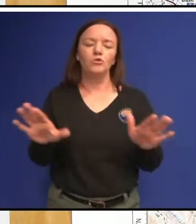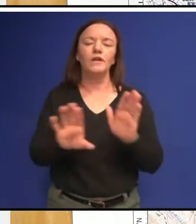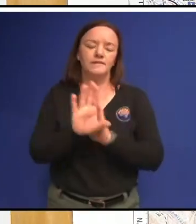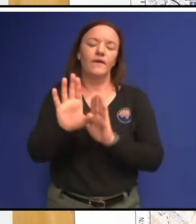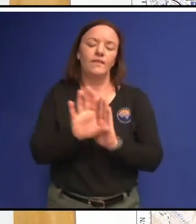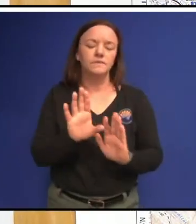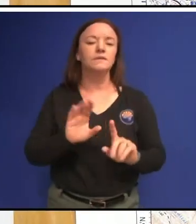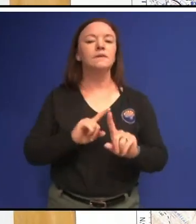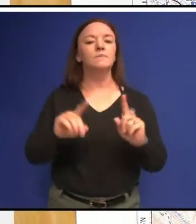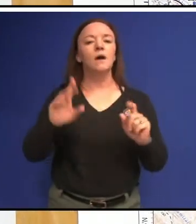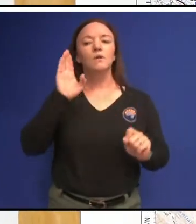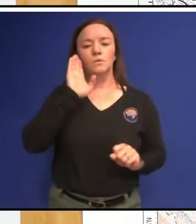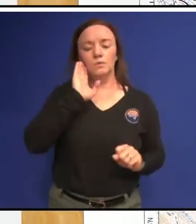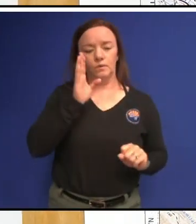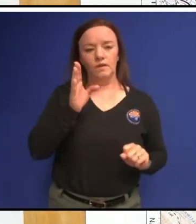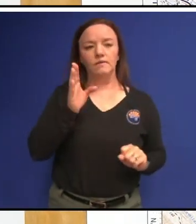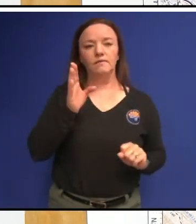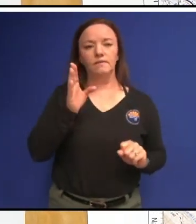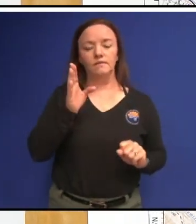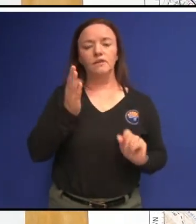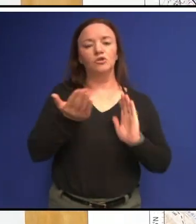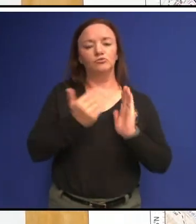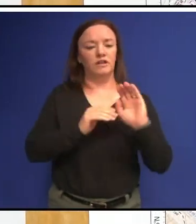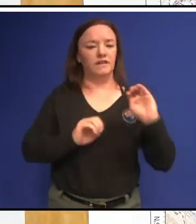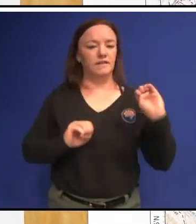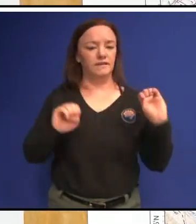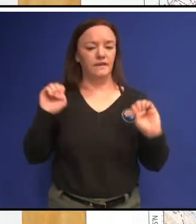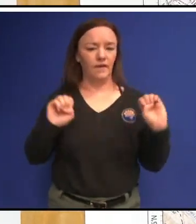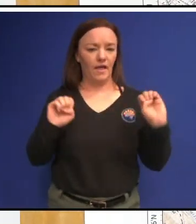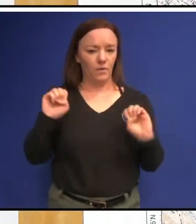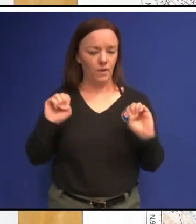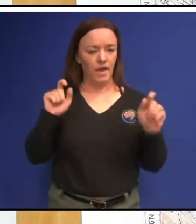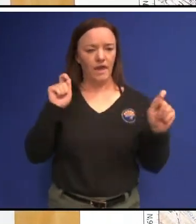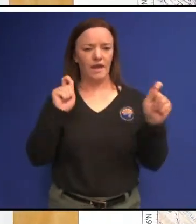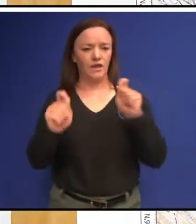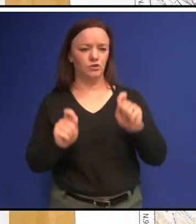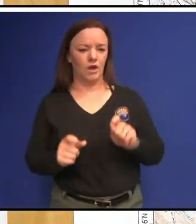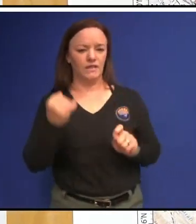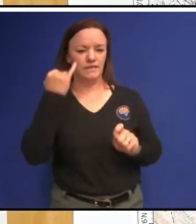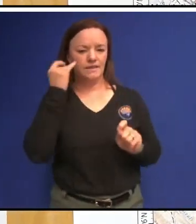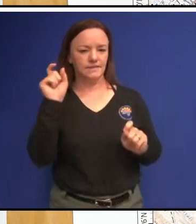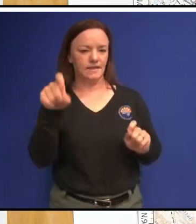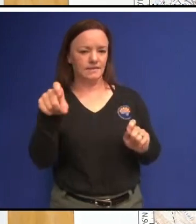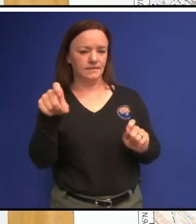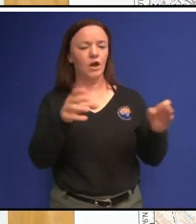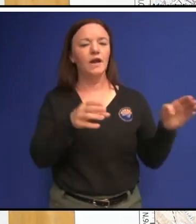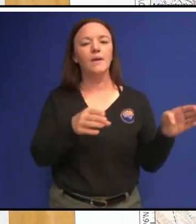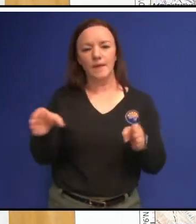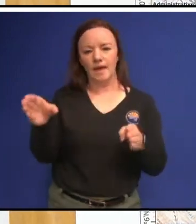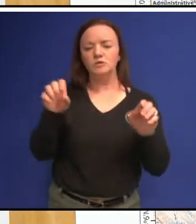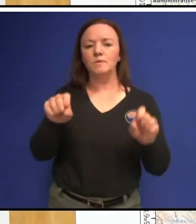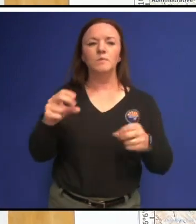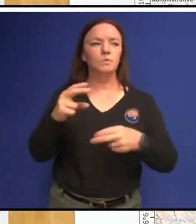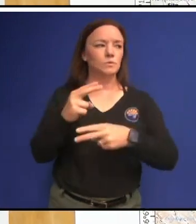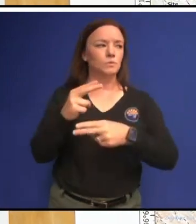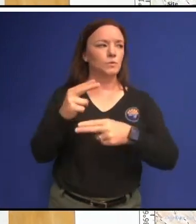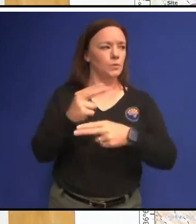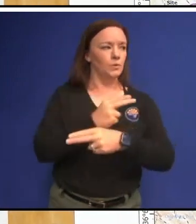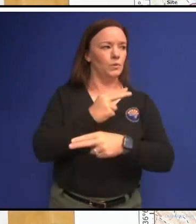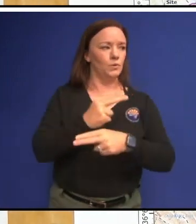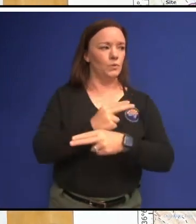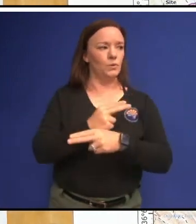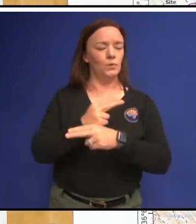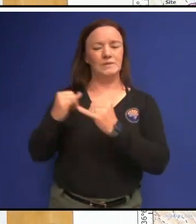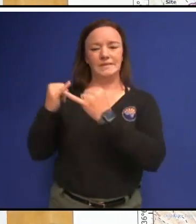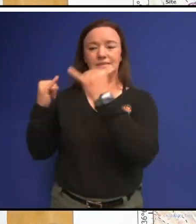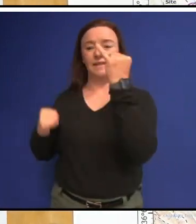going to reevaluate and adjust as necessary a plan to be able to use these lines as containment